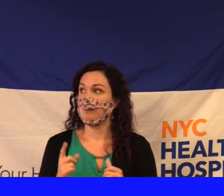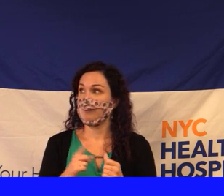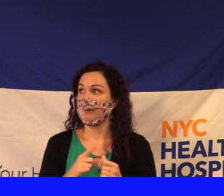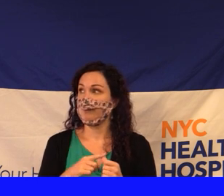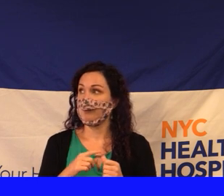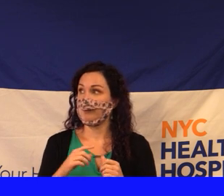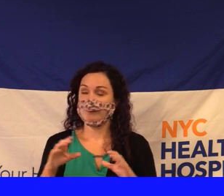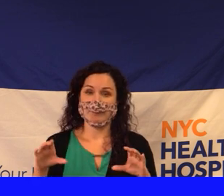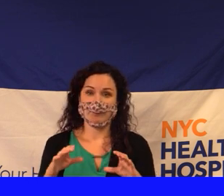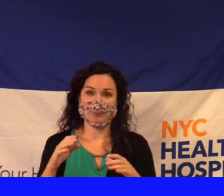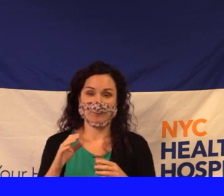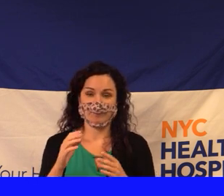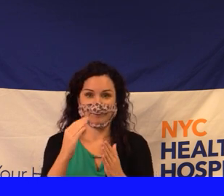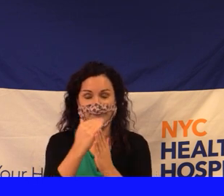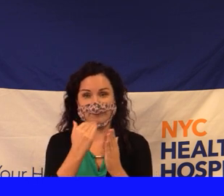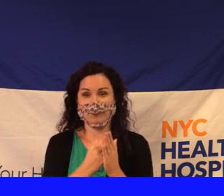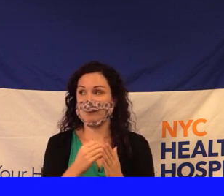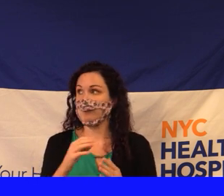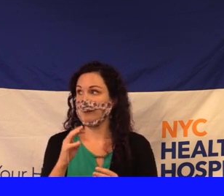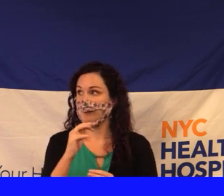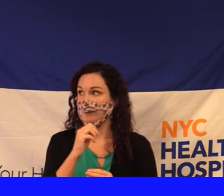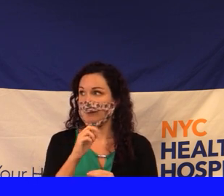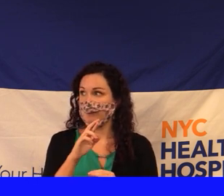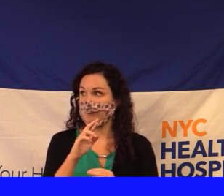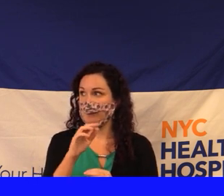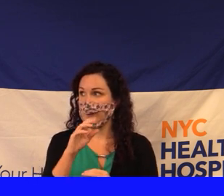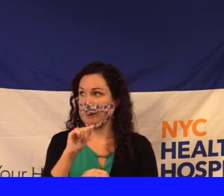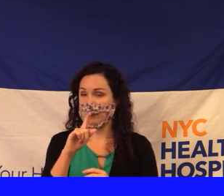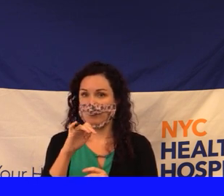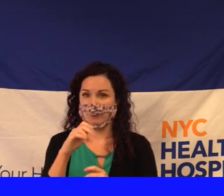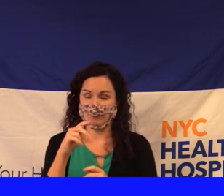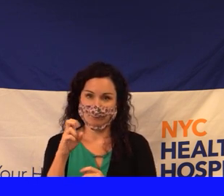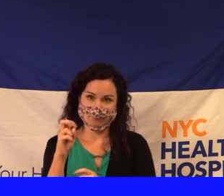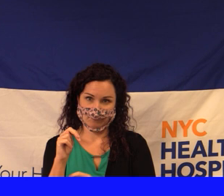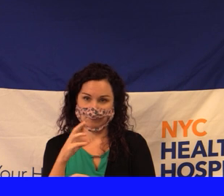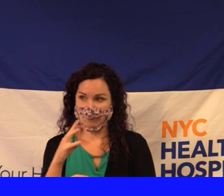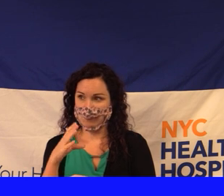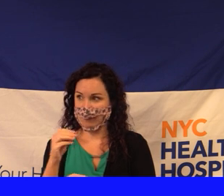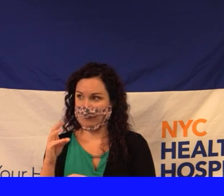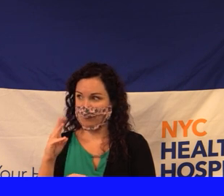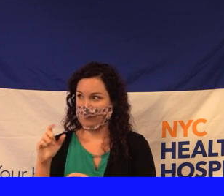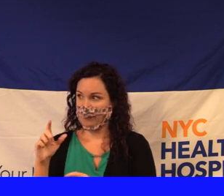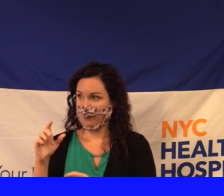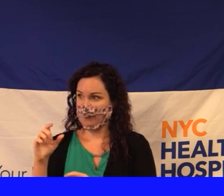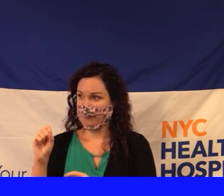item, Mr. Albertson and Mr. Wilson, I believe, are going to present.